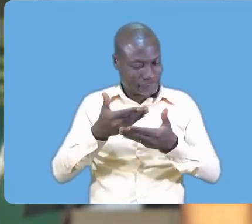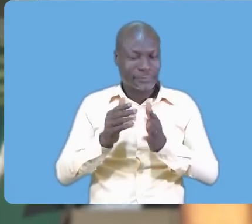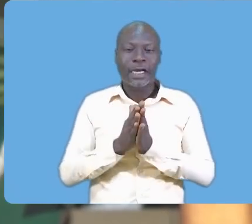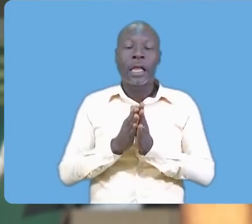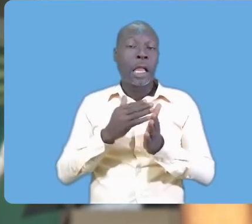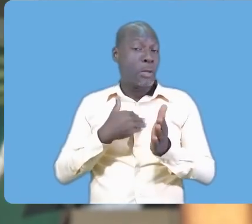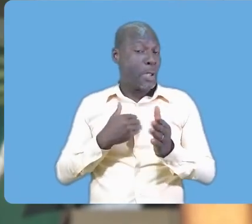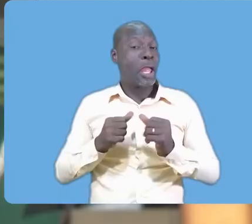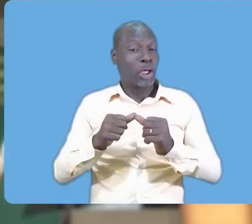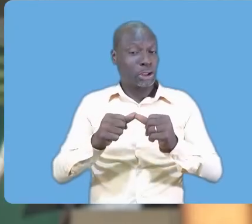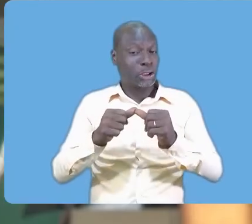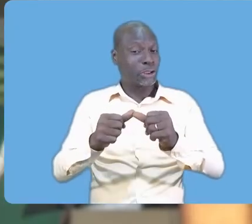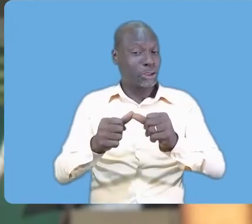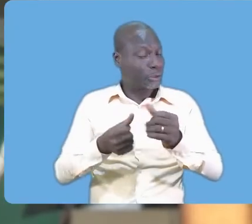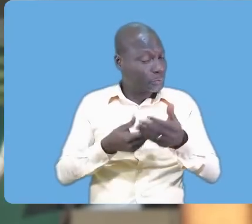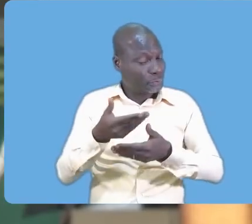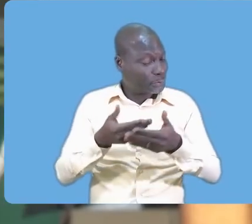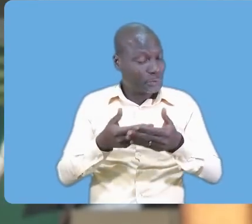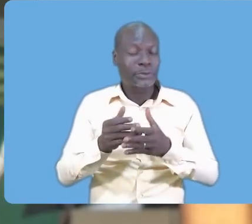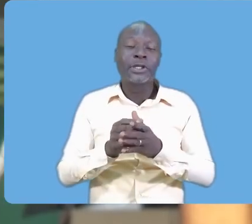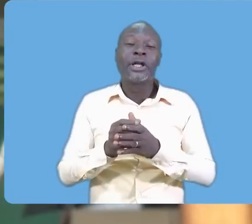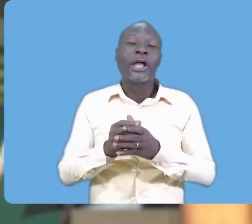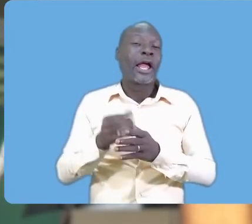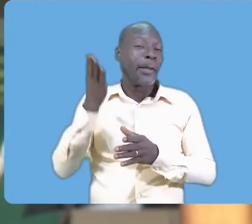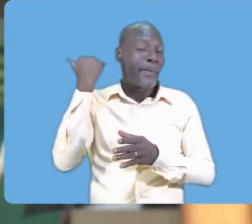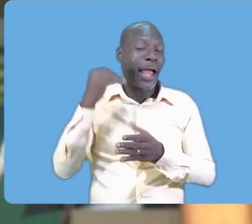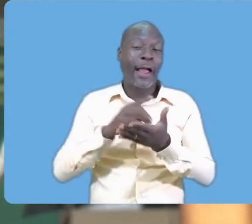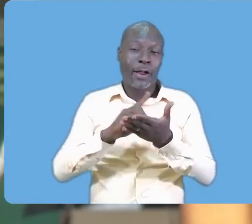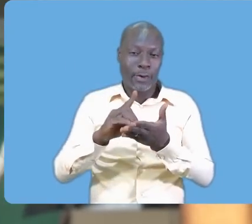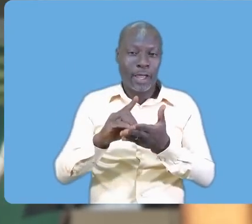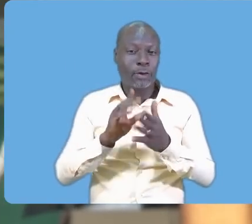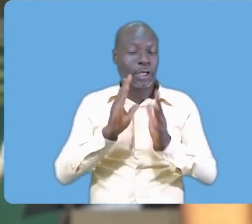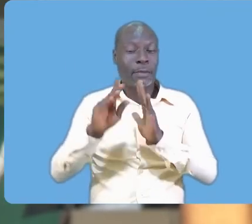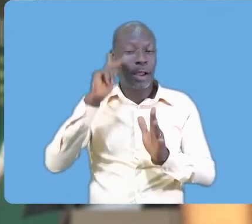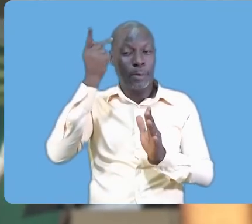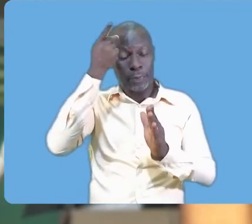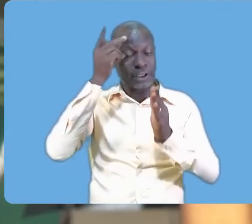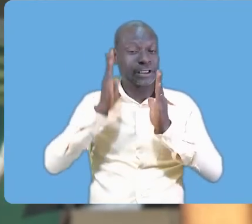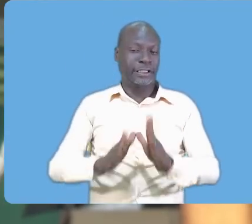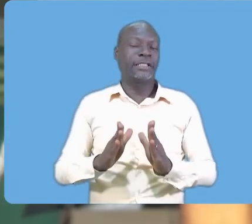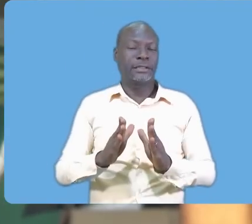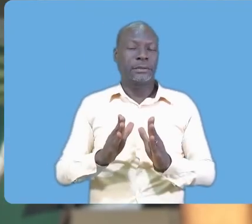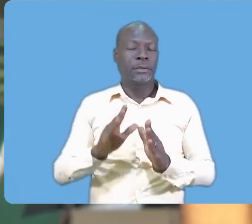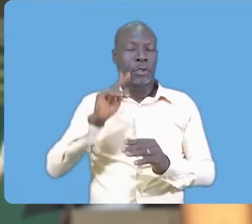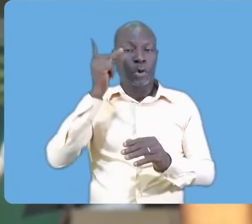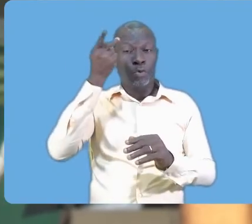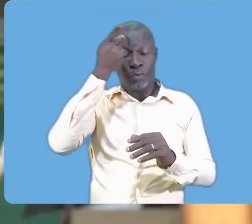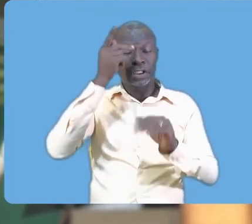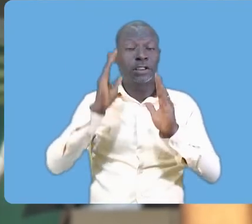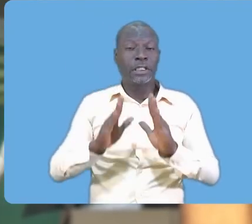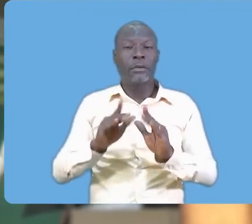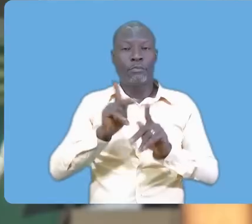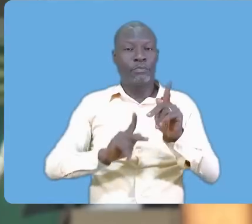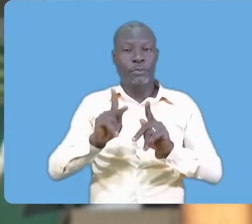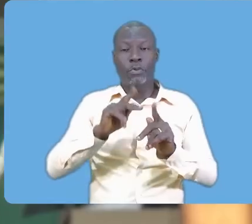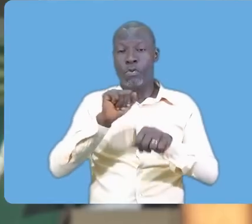meba to aso no last week no meba chea politicians eye yenuanom a omo